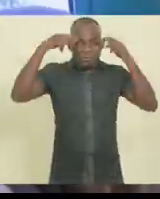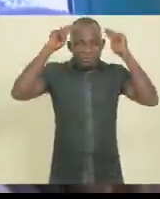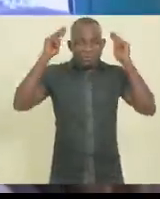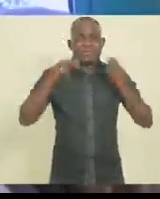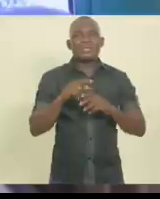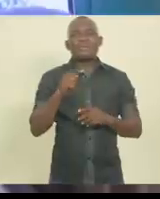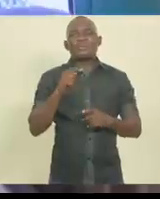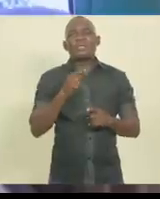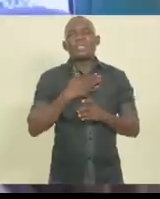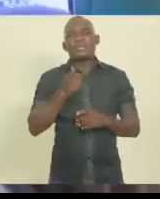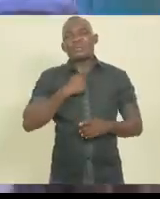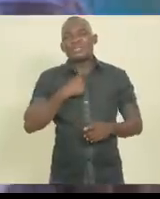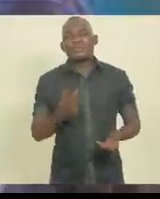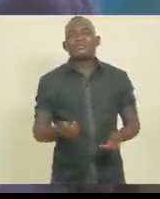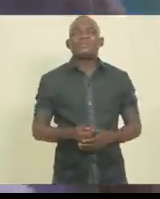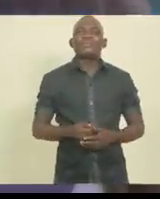Just that.